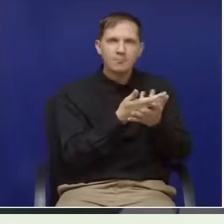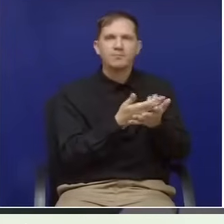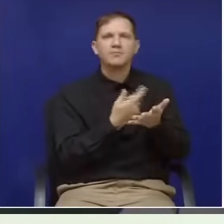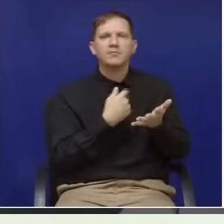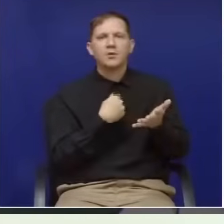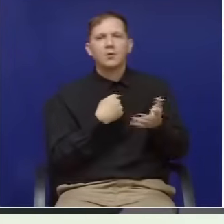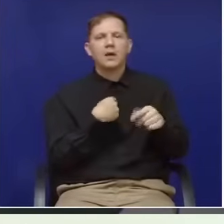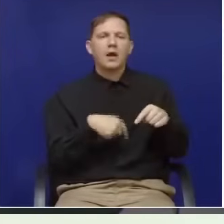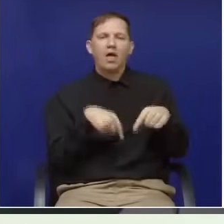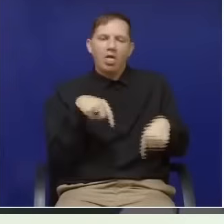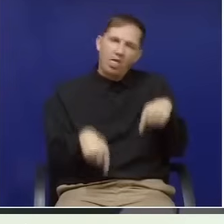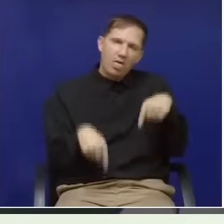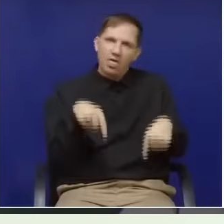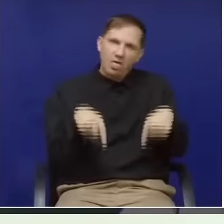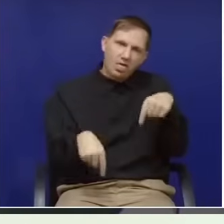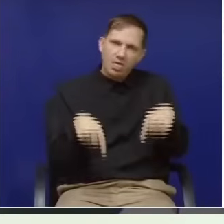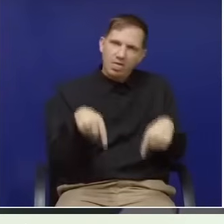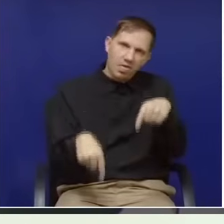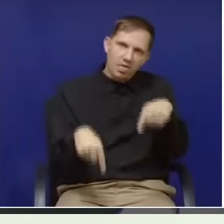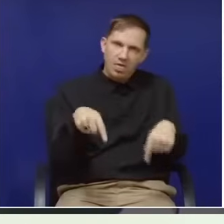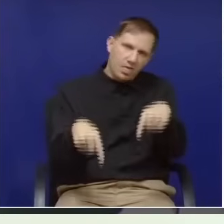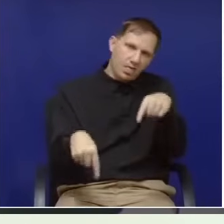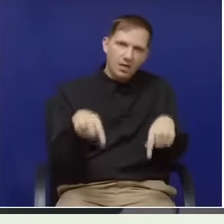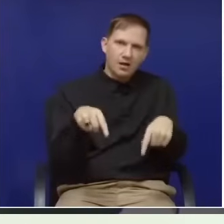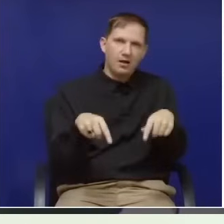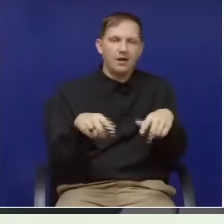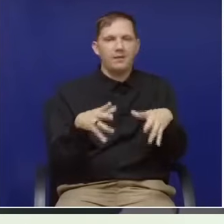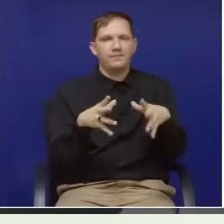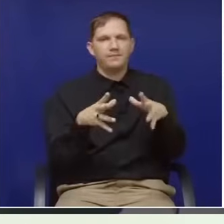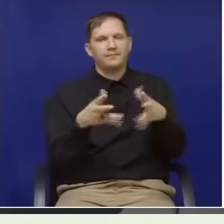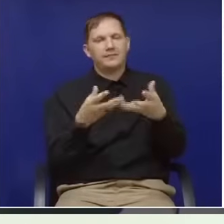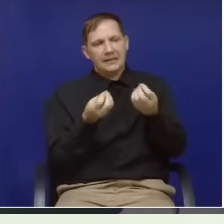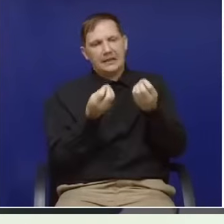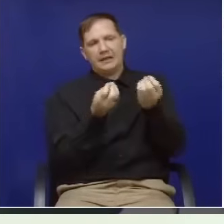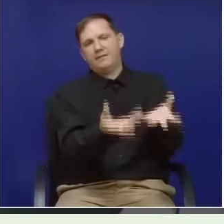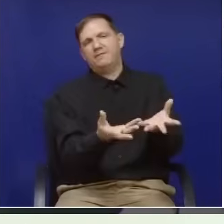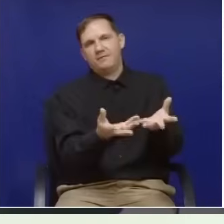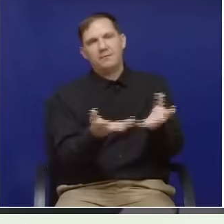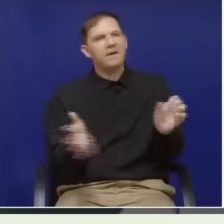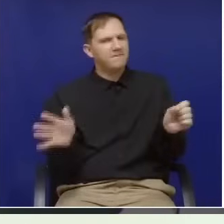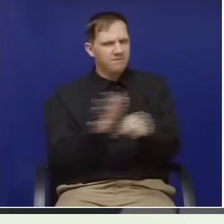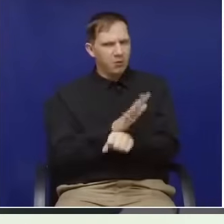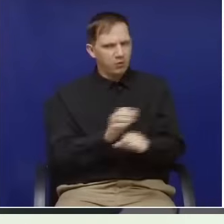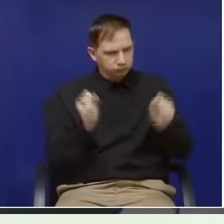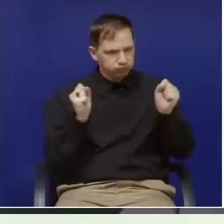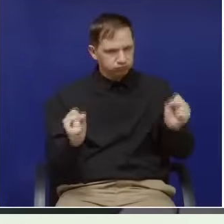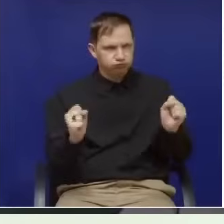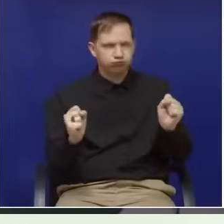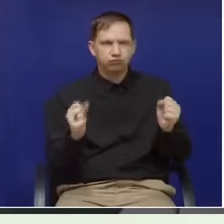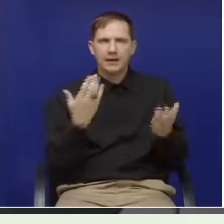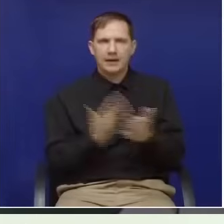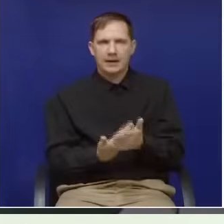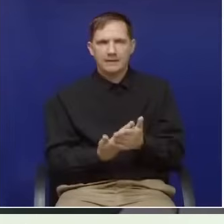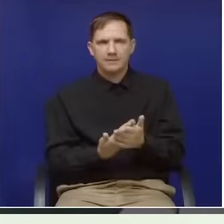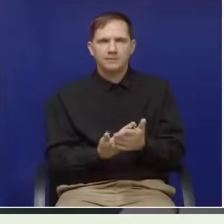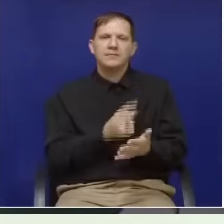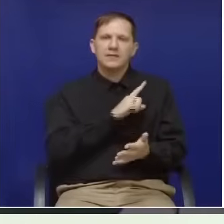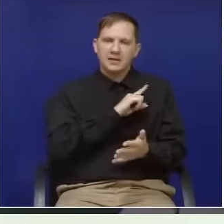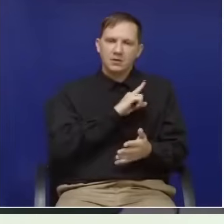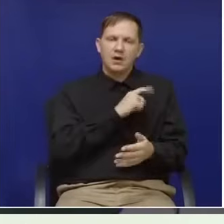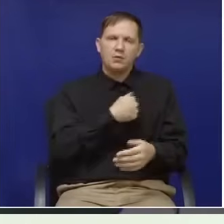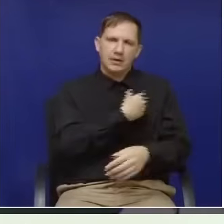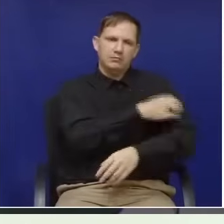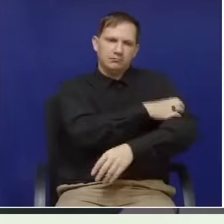limping car to OCJ, but to make sure that fully functional, and that's why I can talk about how we've capacitated